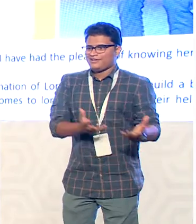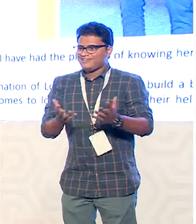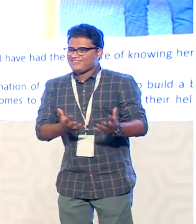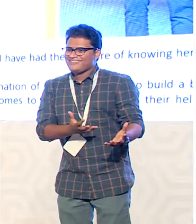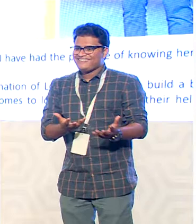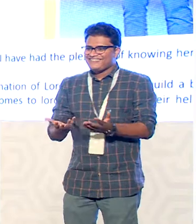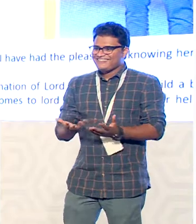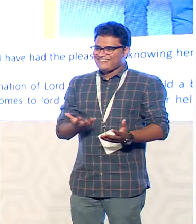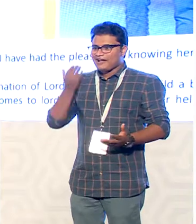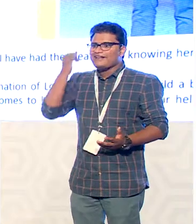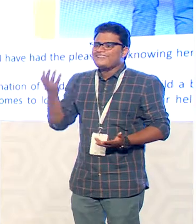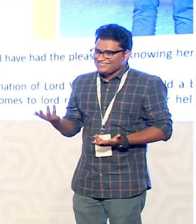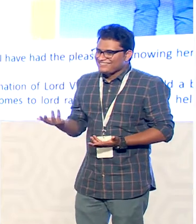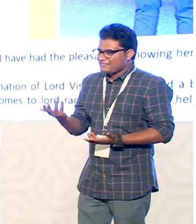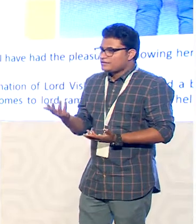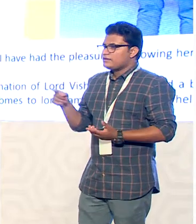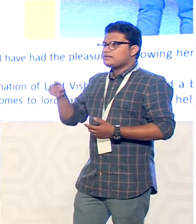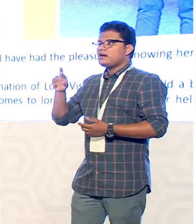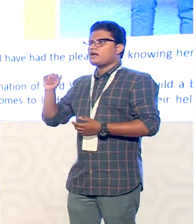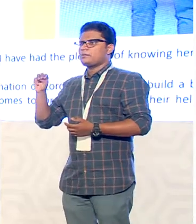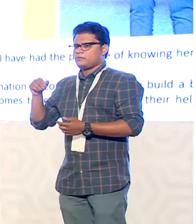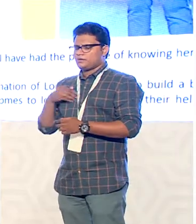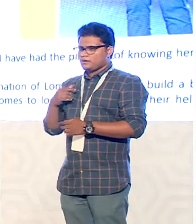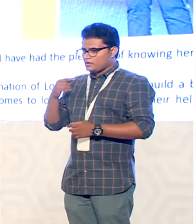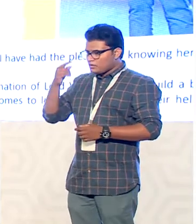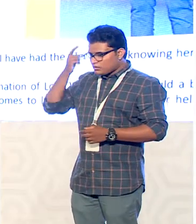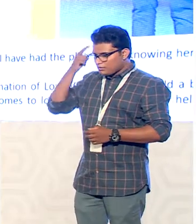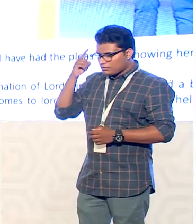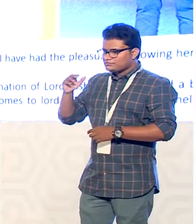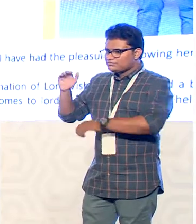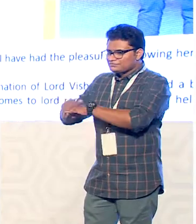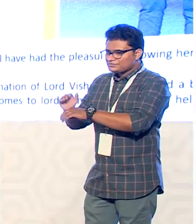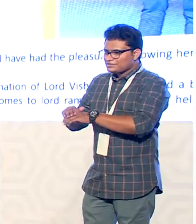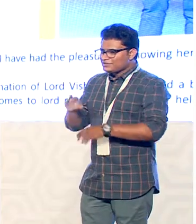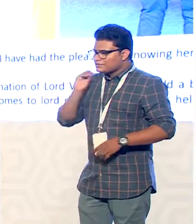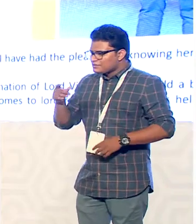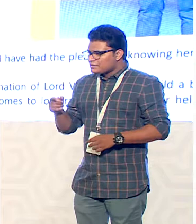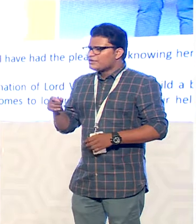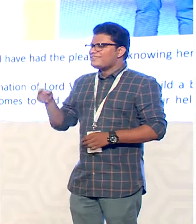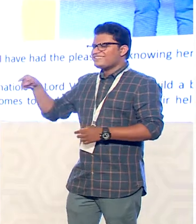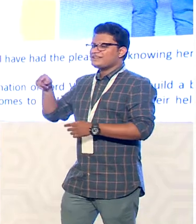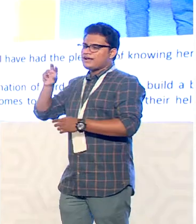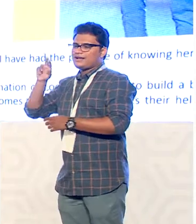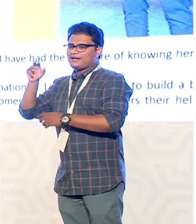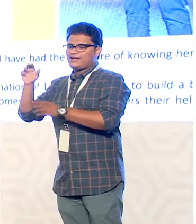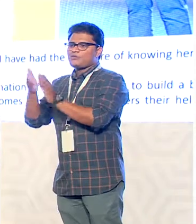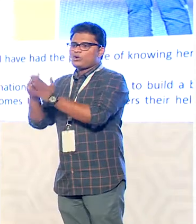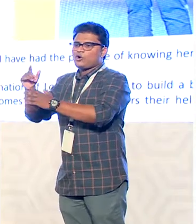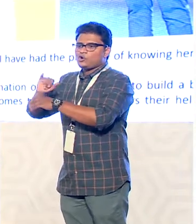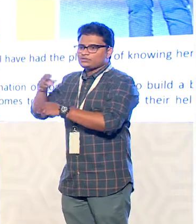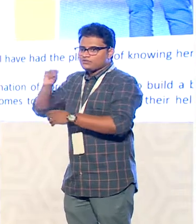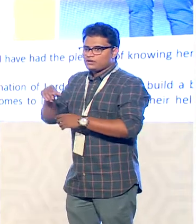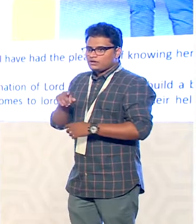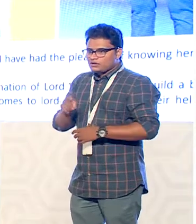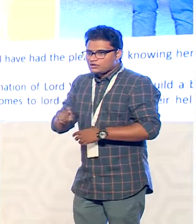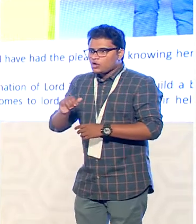moves Ram that he pets them, and our legend also says that that's why the squirrels